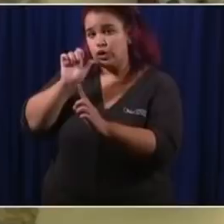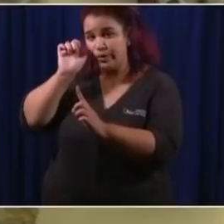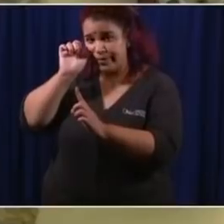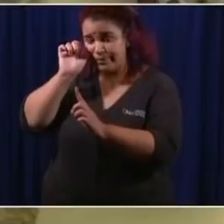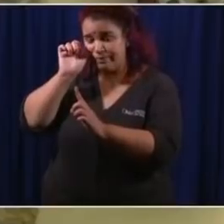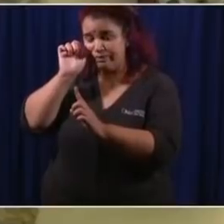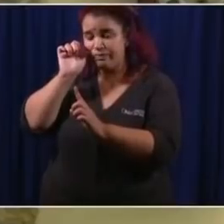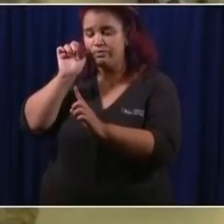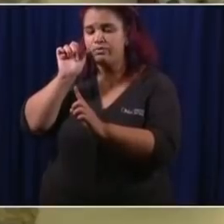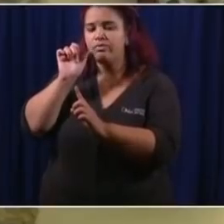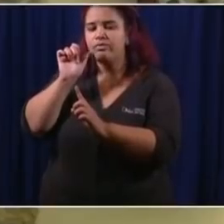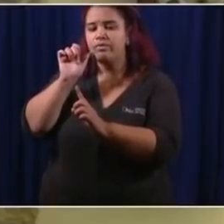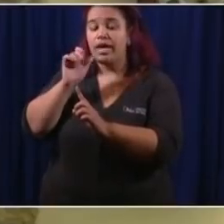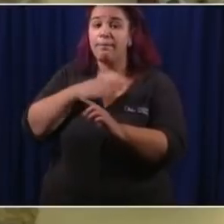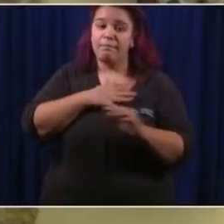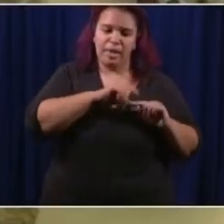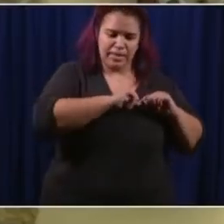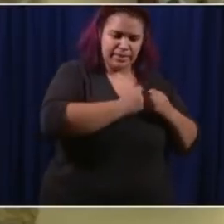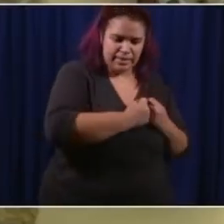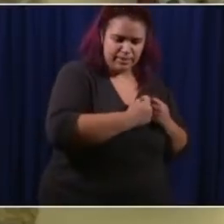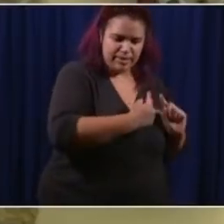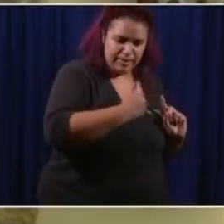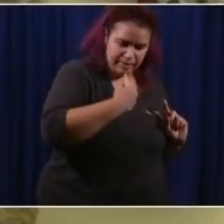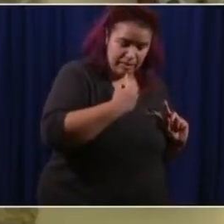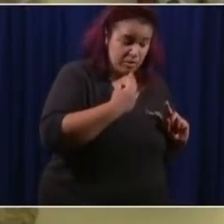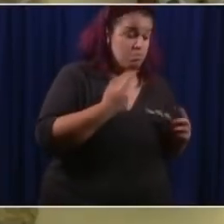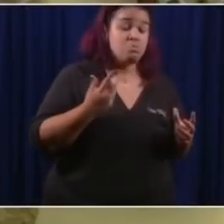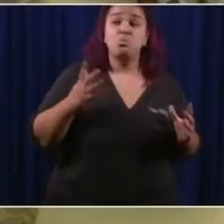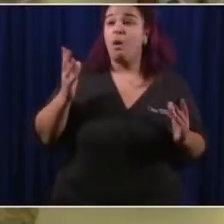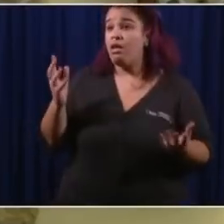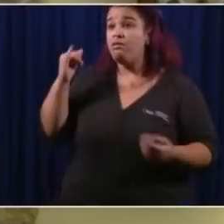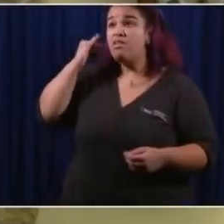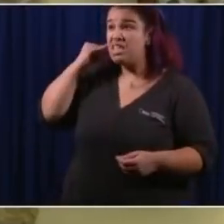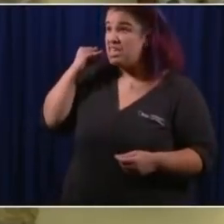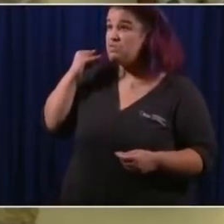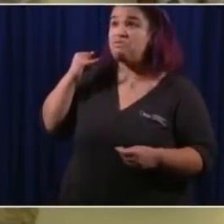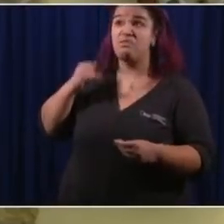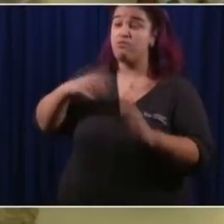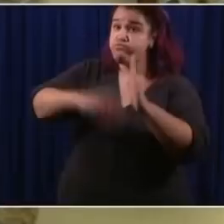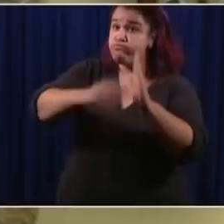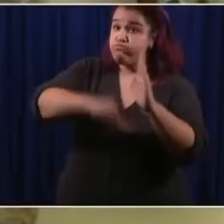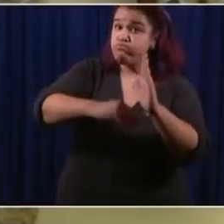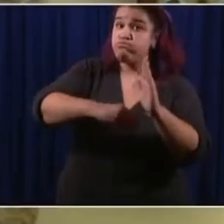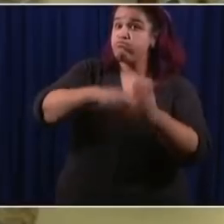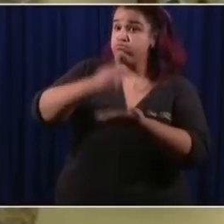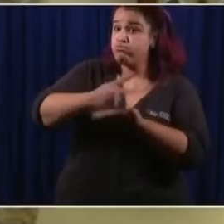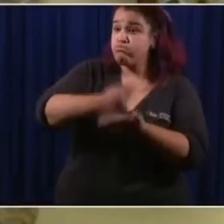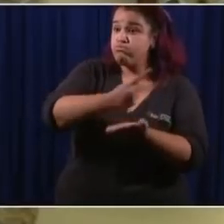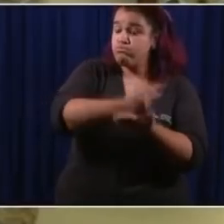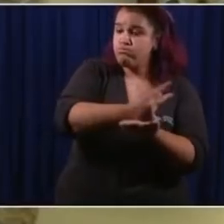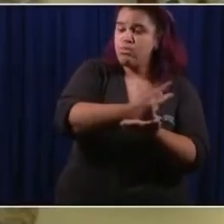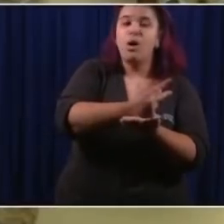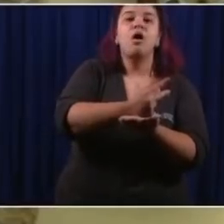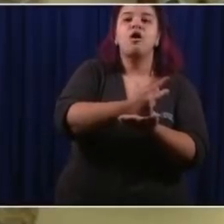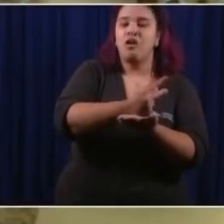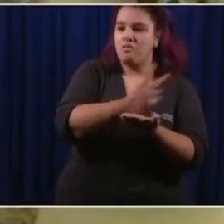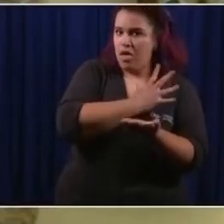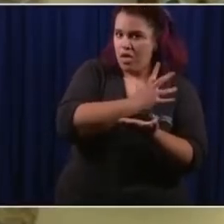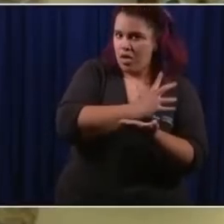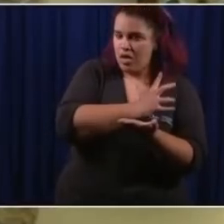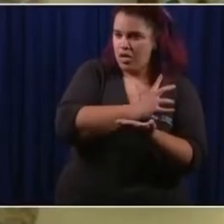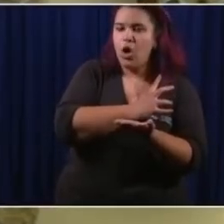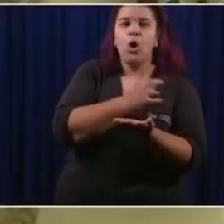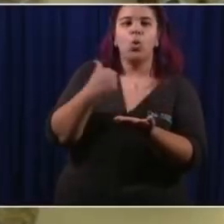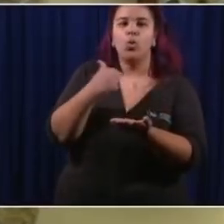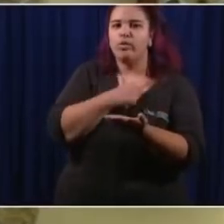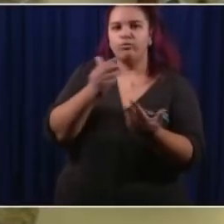that assuming things are approved in a timely manner, we can make the switchover, mechanical switchover and things that need to be